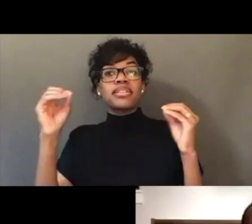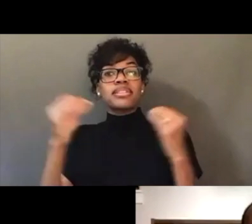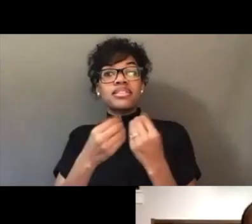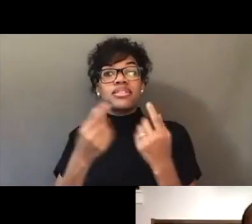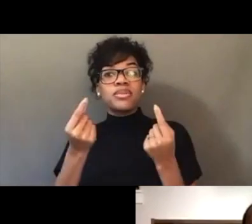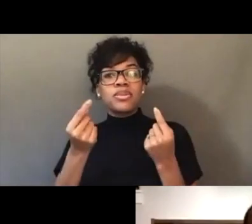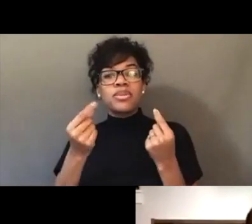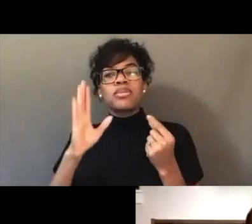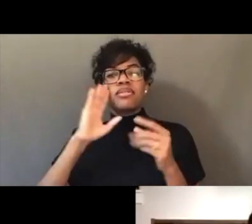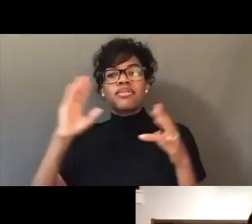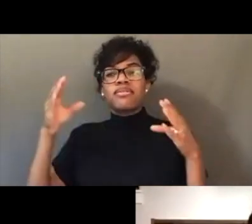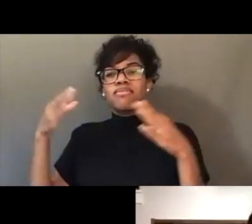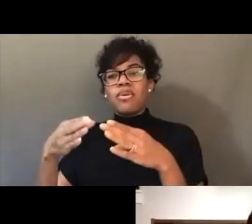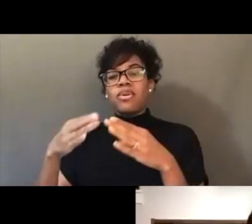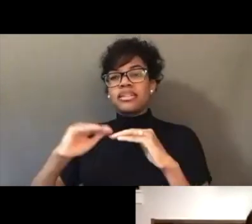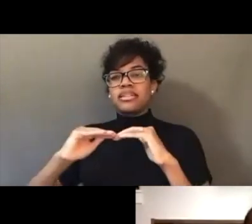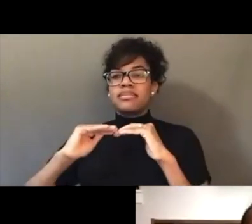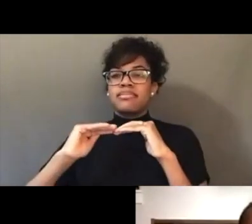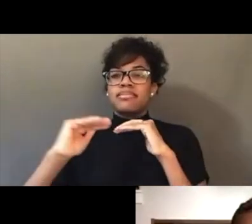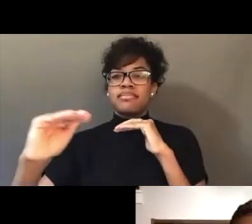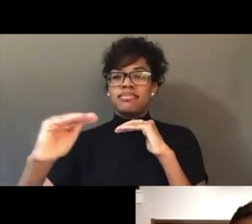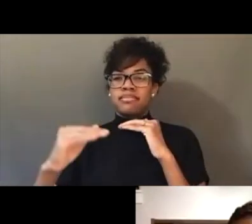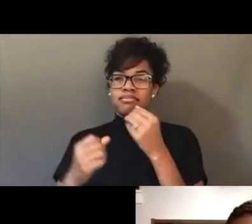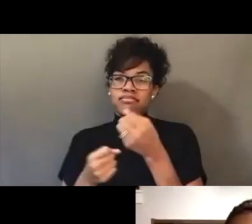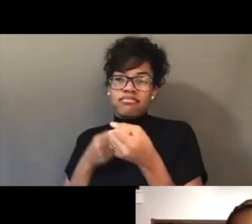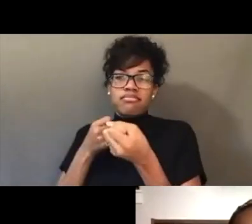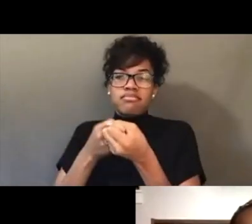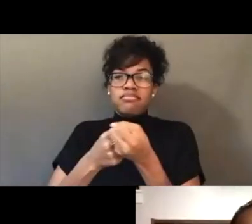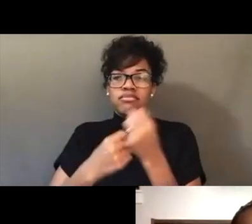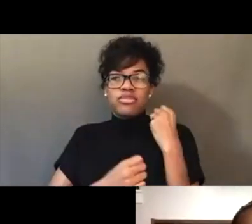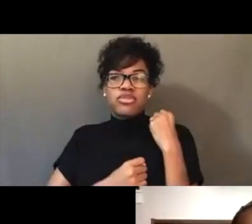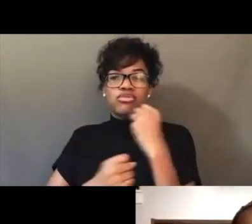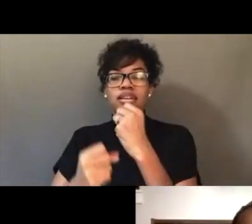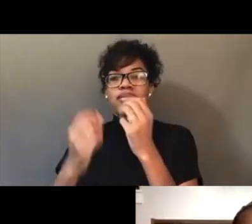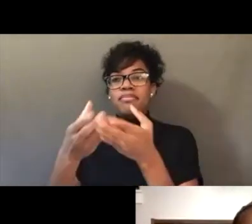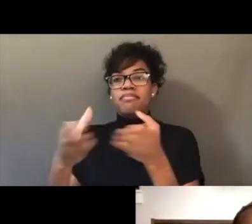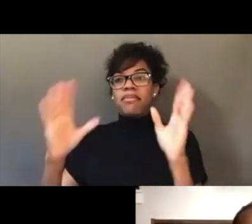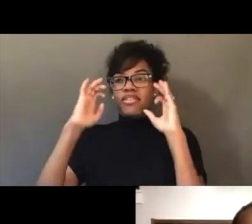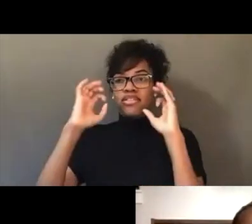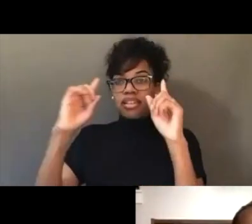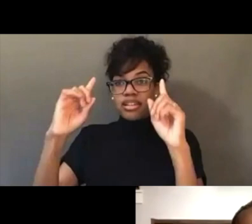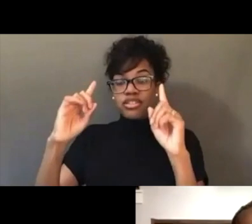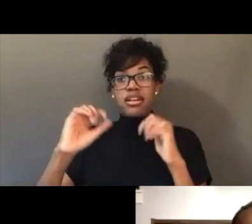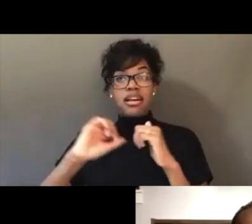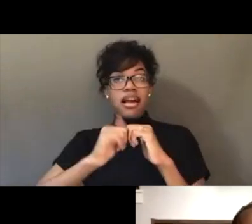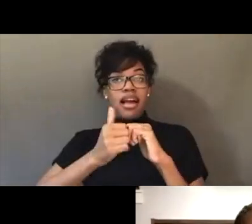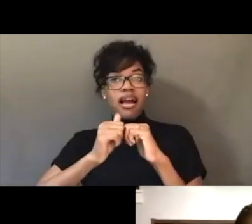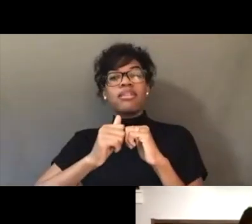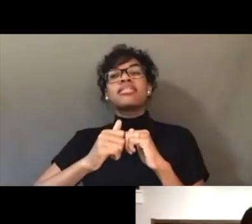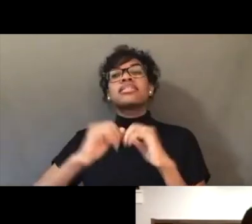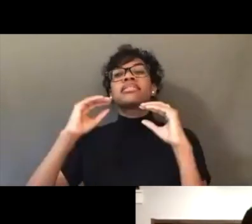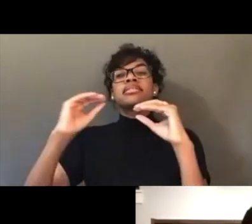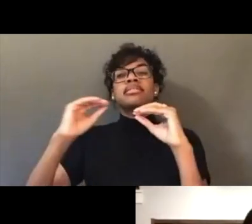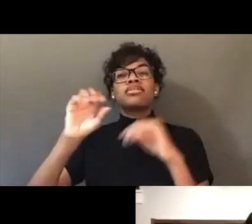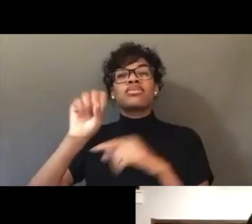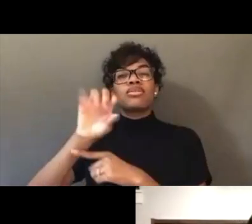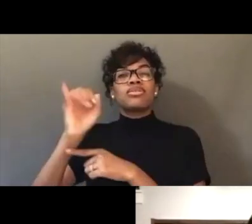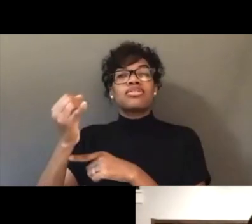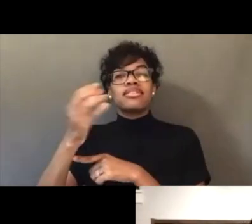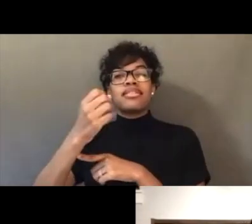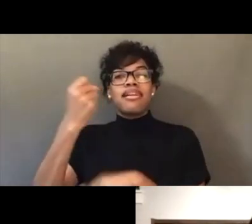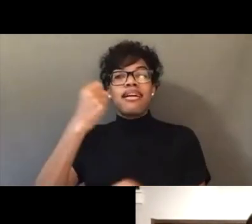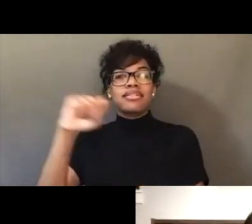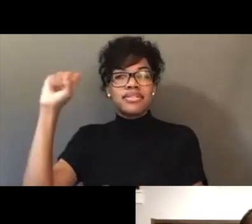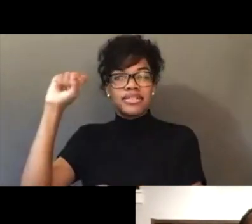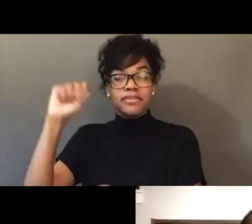and strengthening public education through teaching social justice and education activism. Their magazine,